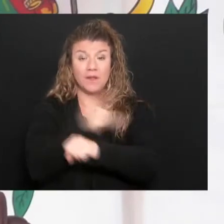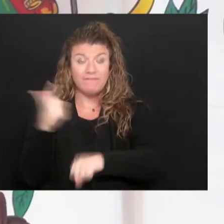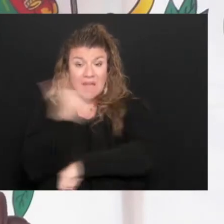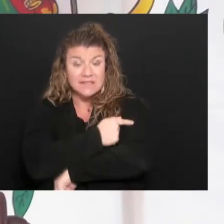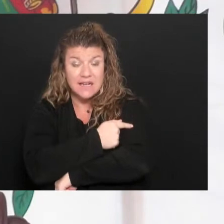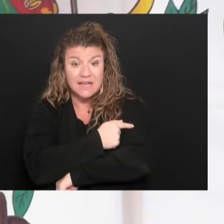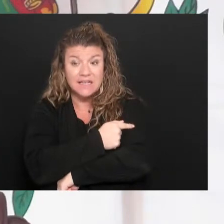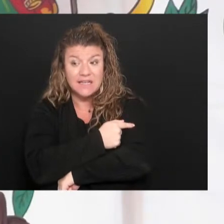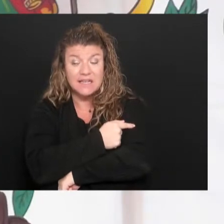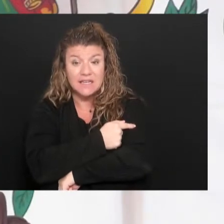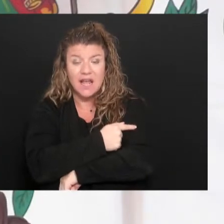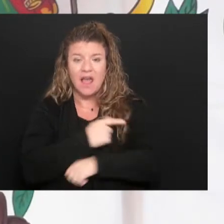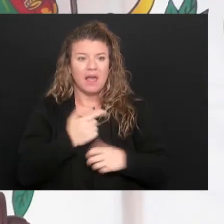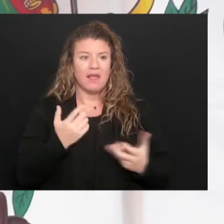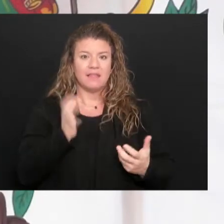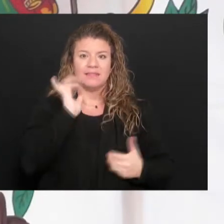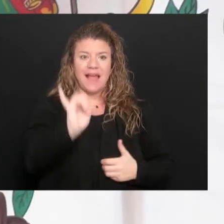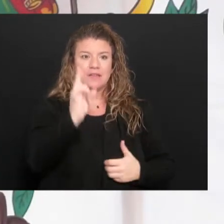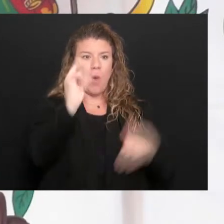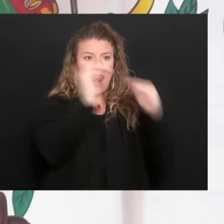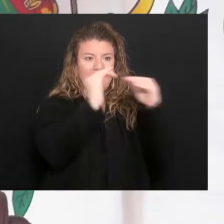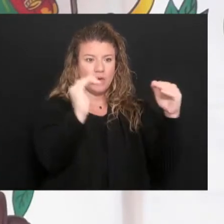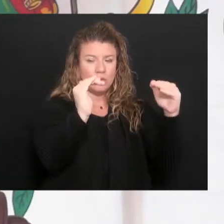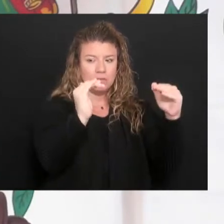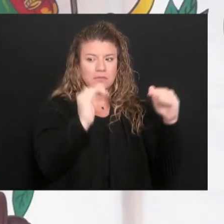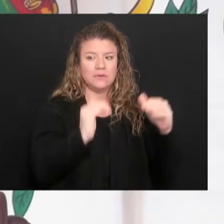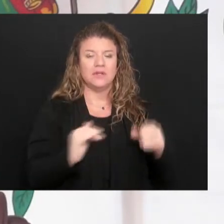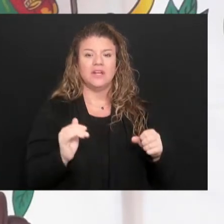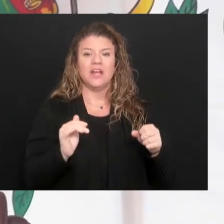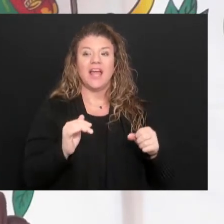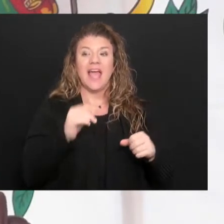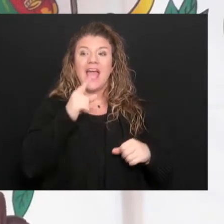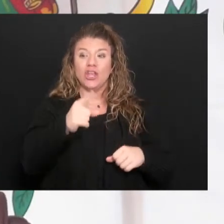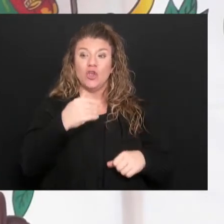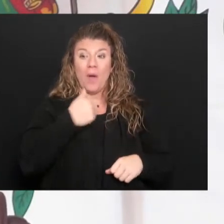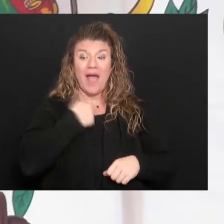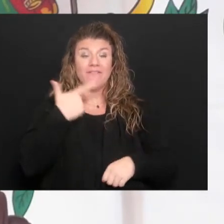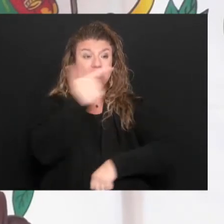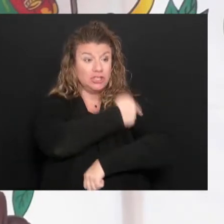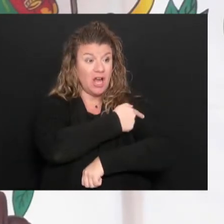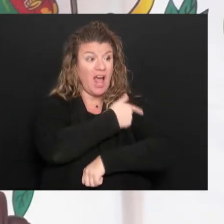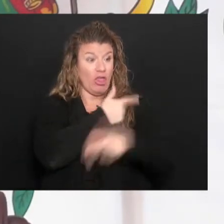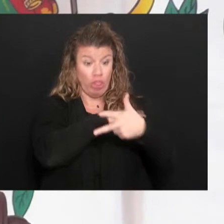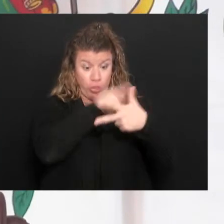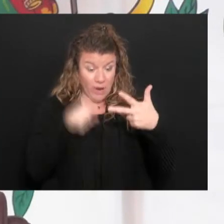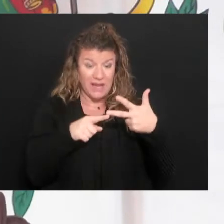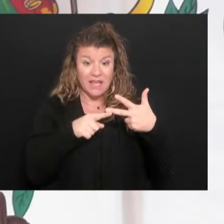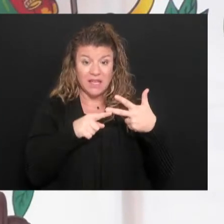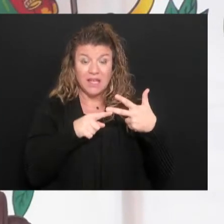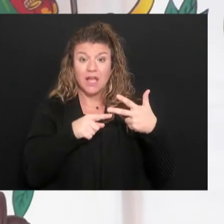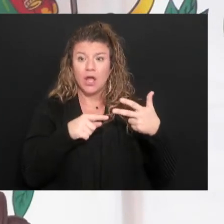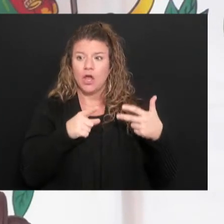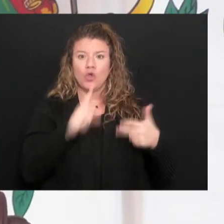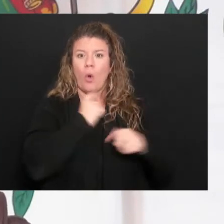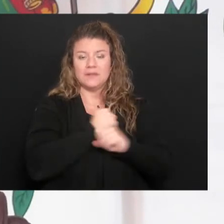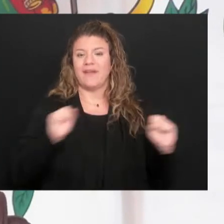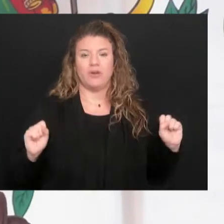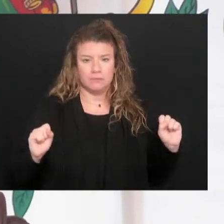vaccinated, that's one level. If you're fully vaccinated and you've got your booster shot, you're a lot